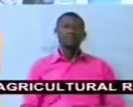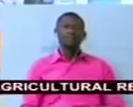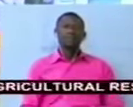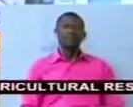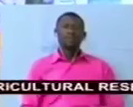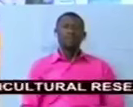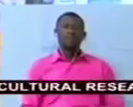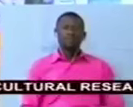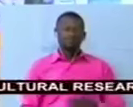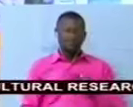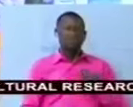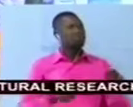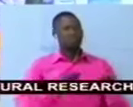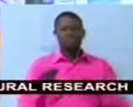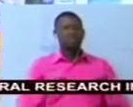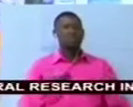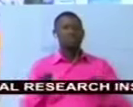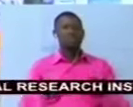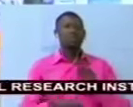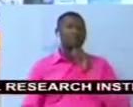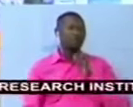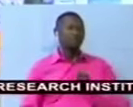rek. I'm a businessman.